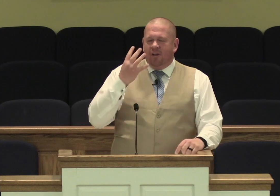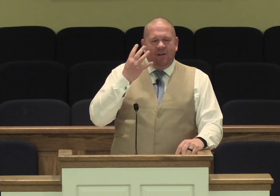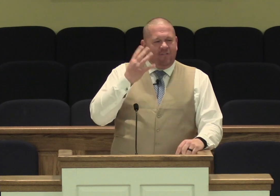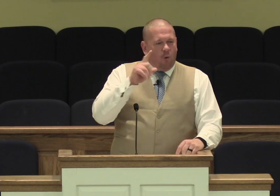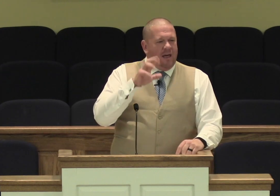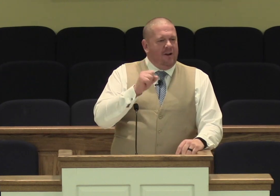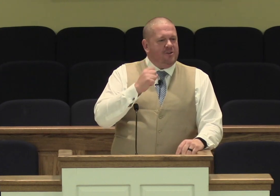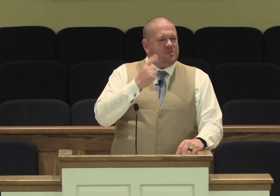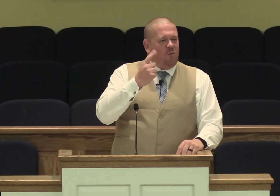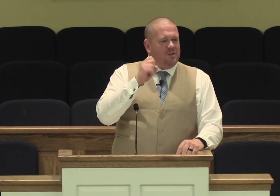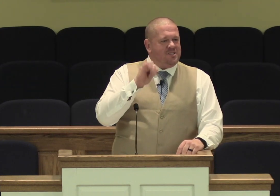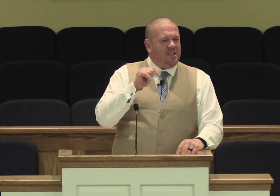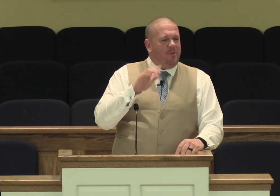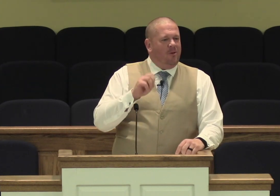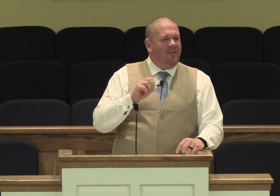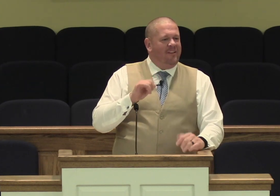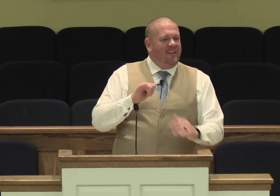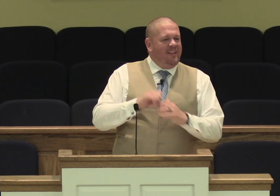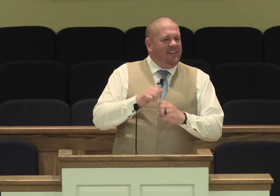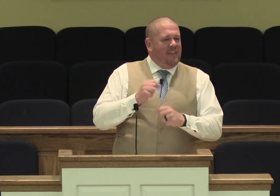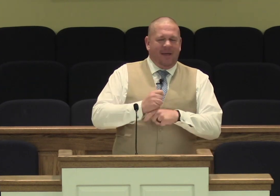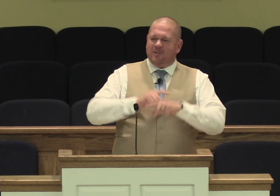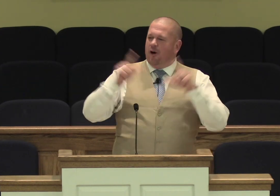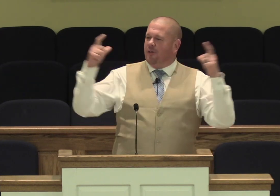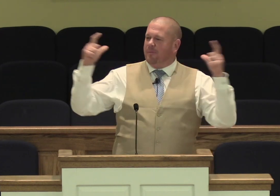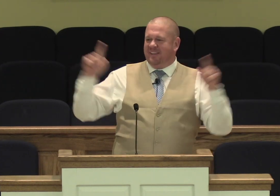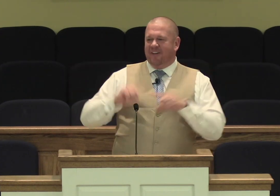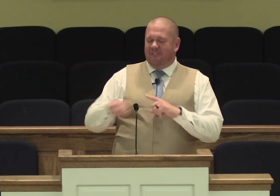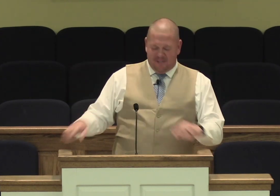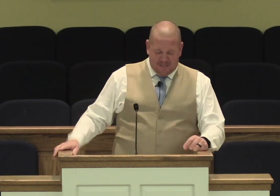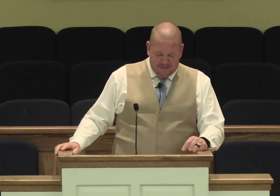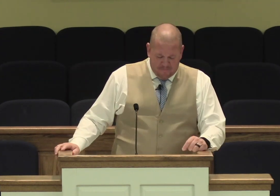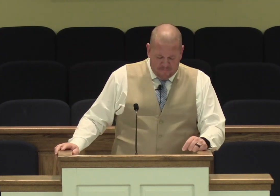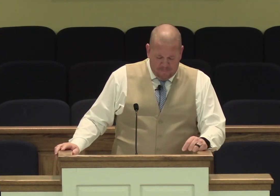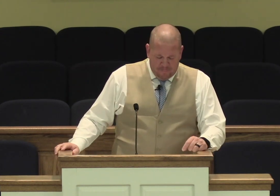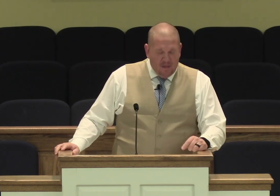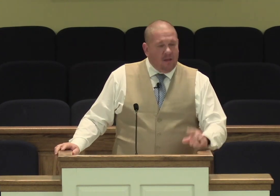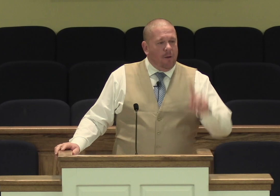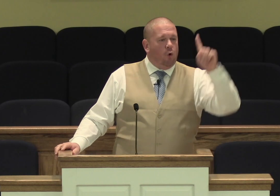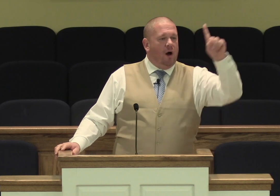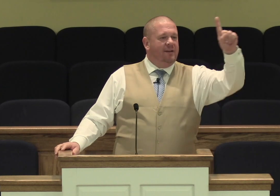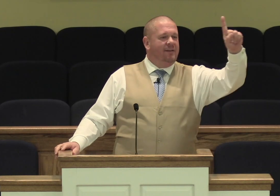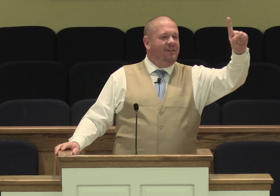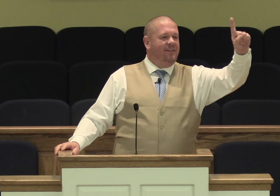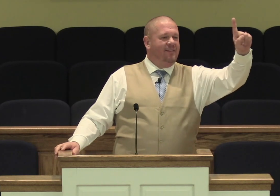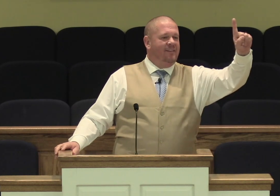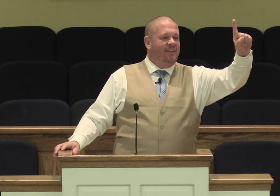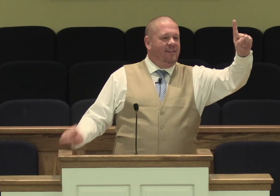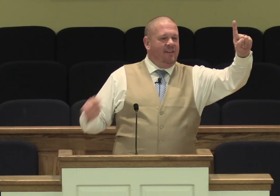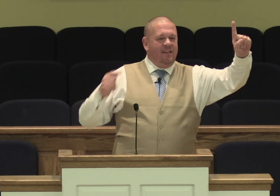Four letters, one syllable, that makes all the big difference. Number one,